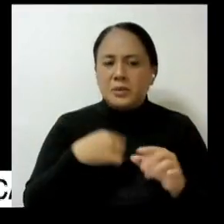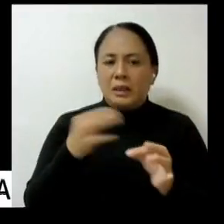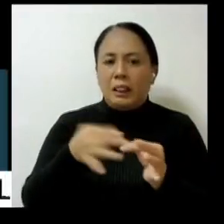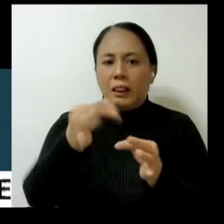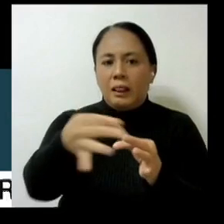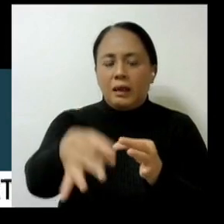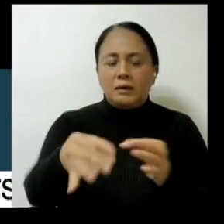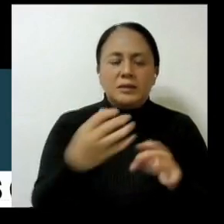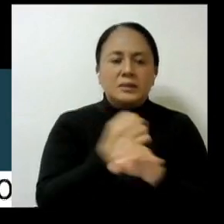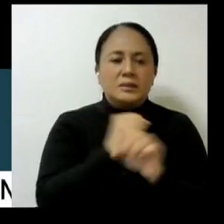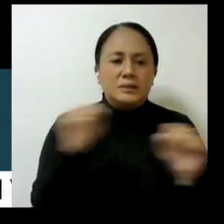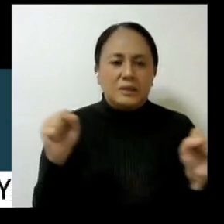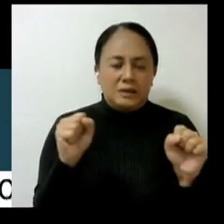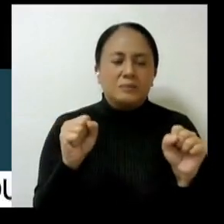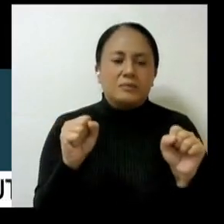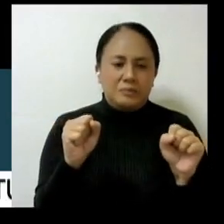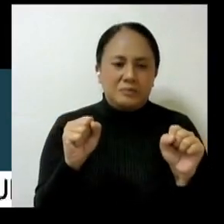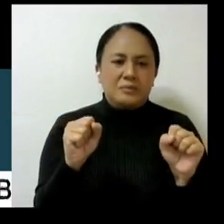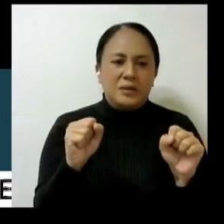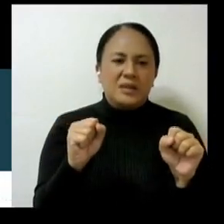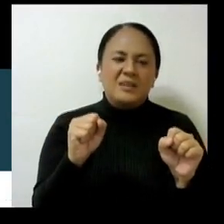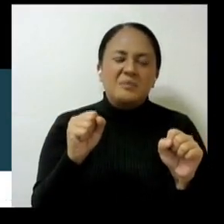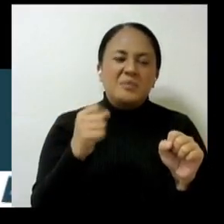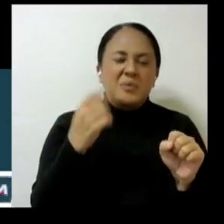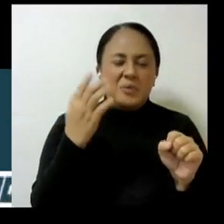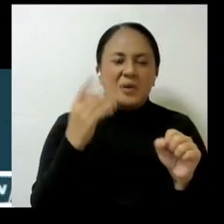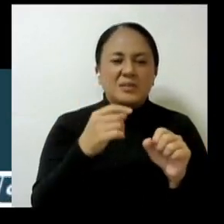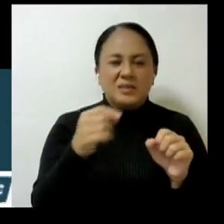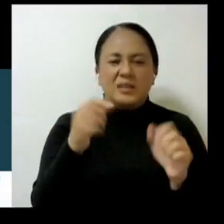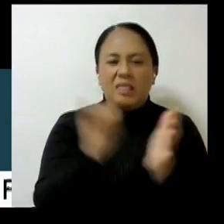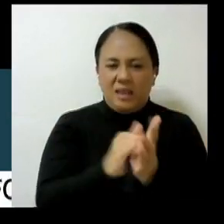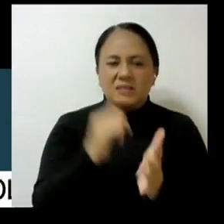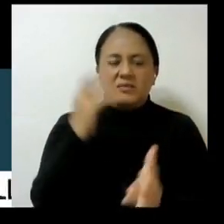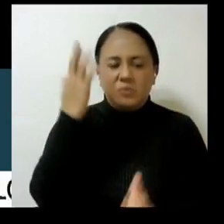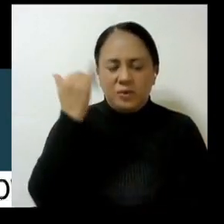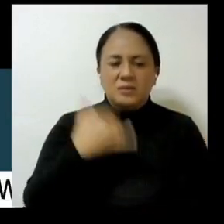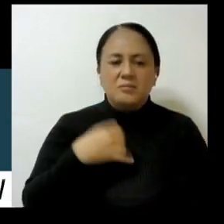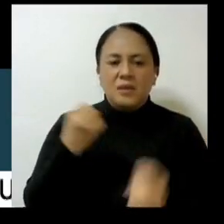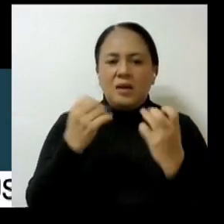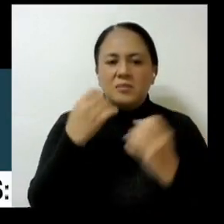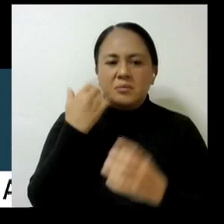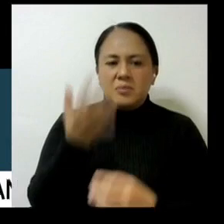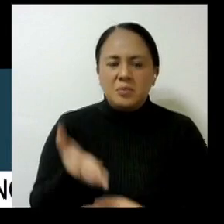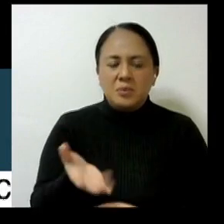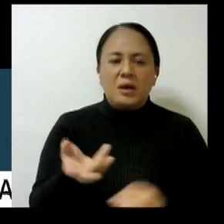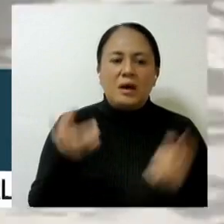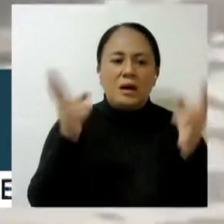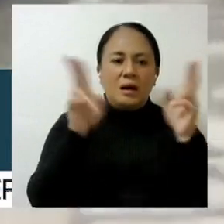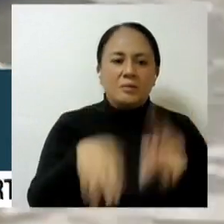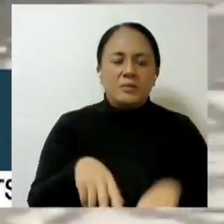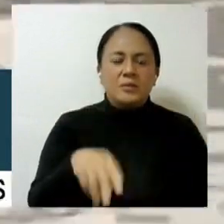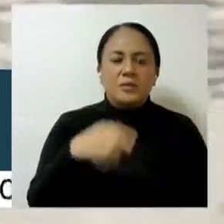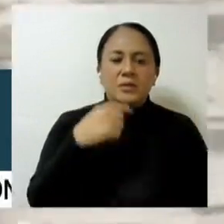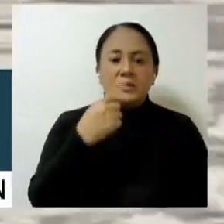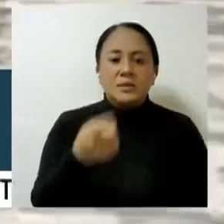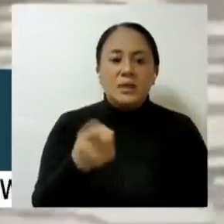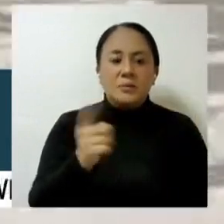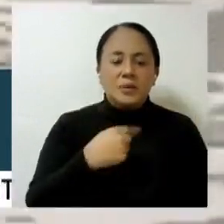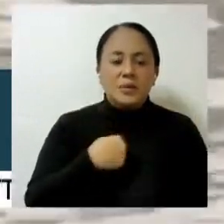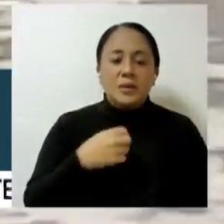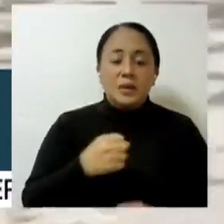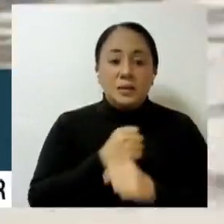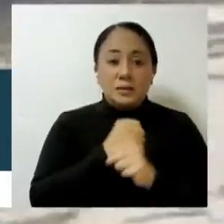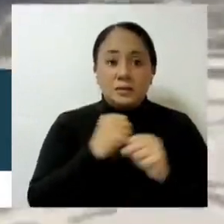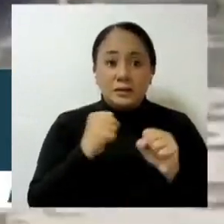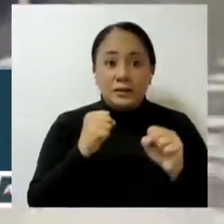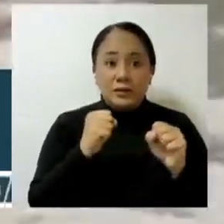Rizal boat tragedy. Recalling the fatal incident, Mar de los Reyes says rescuers failed to arrive on time to save passengers